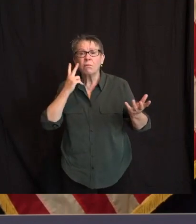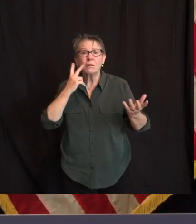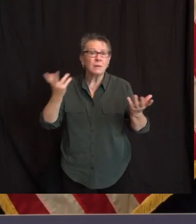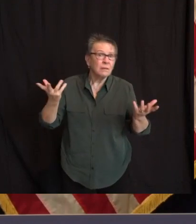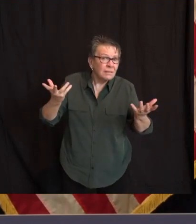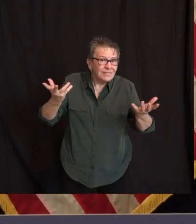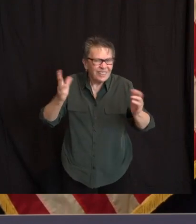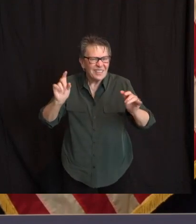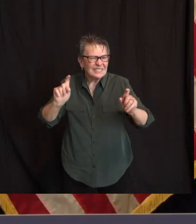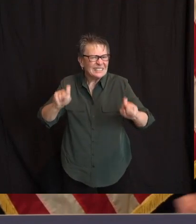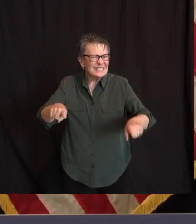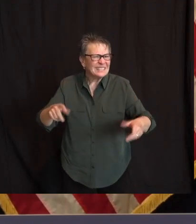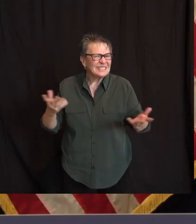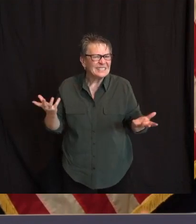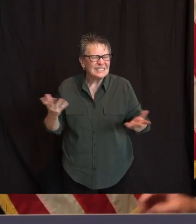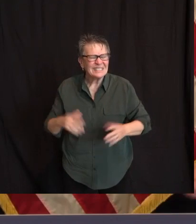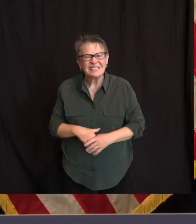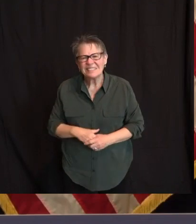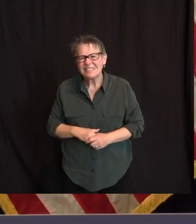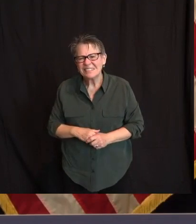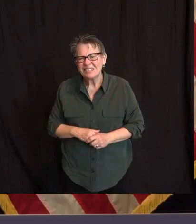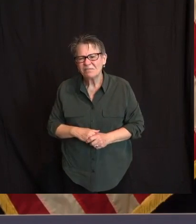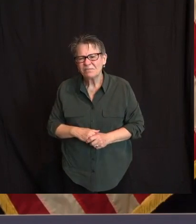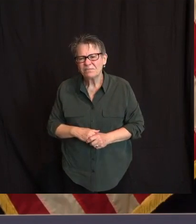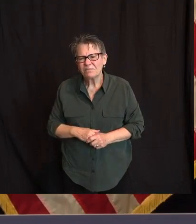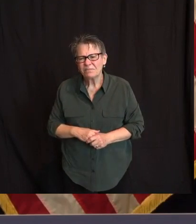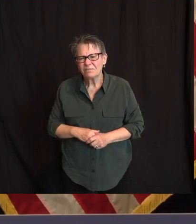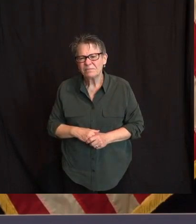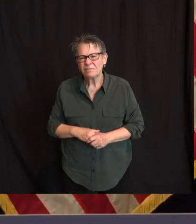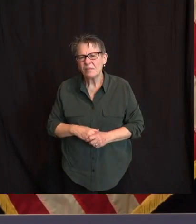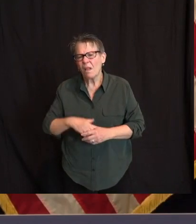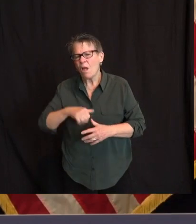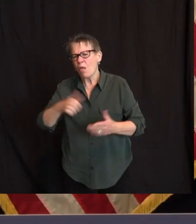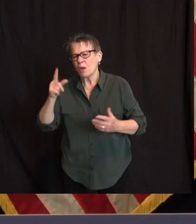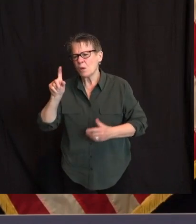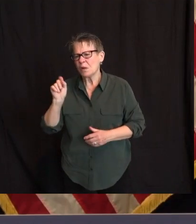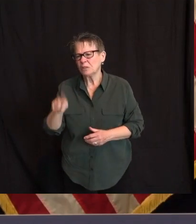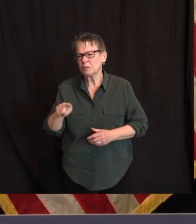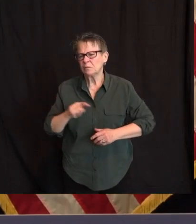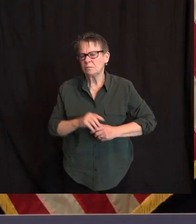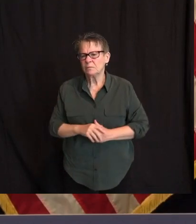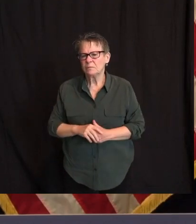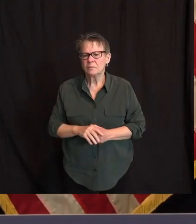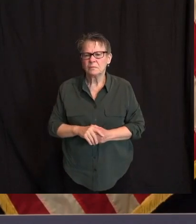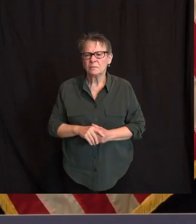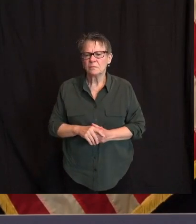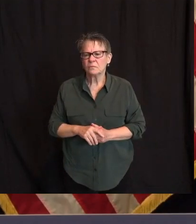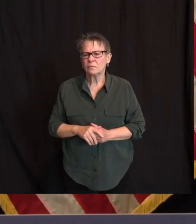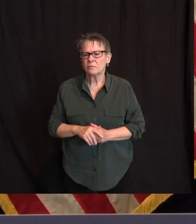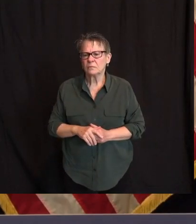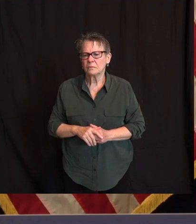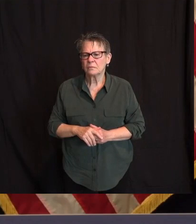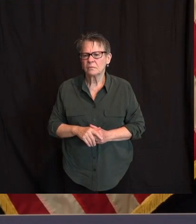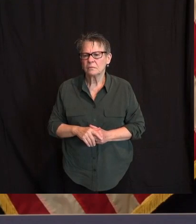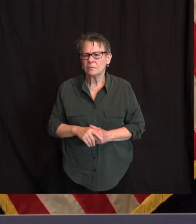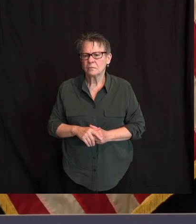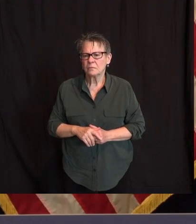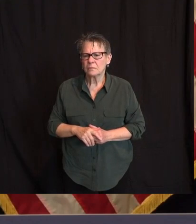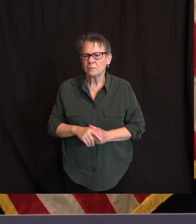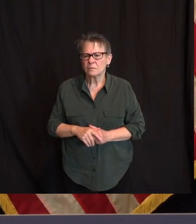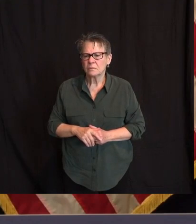Hi, Governor. So we've been hearing about nurses and other medical professionals who've been disciplined and some even fired for bringing their own protective equipment